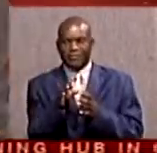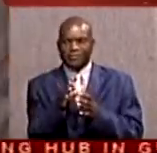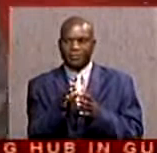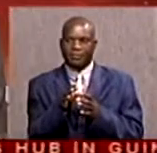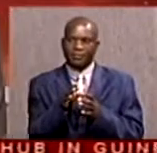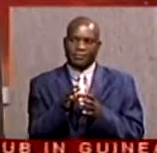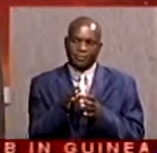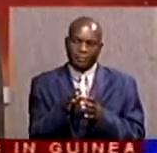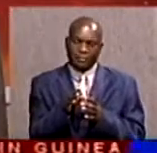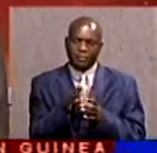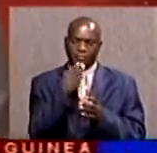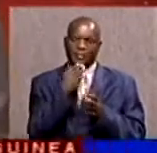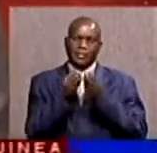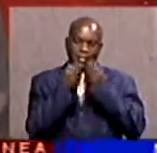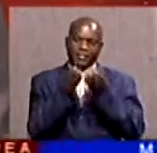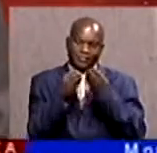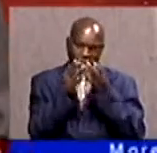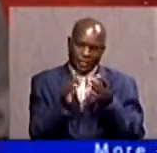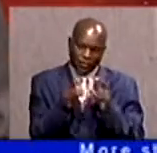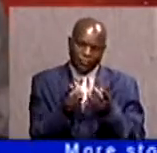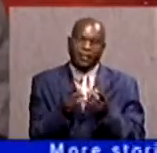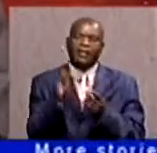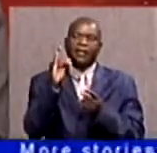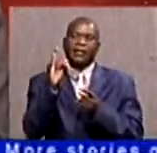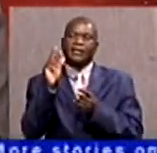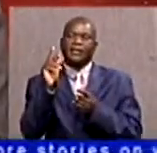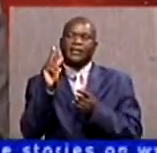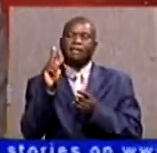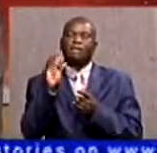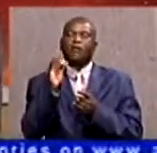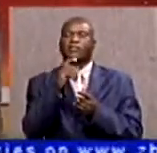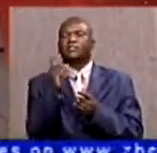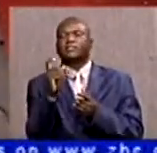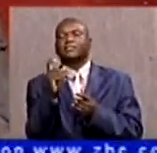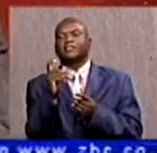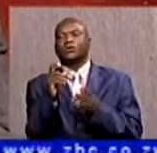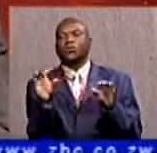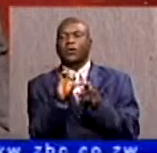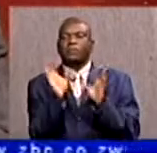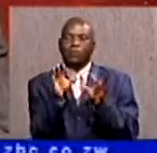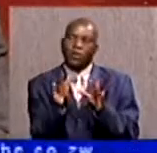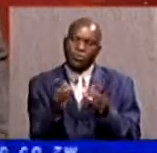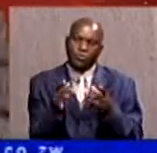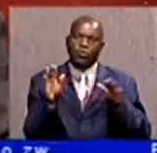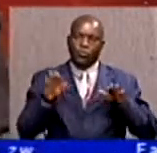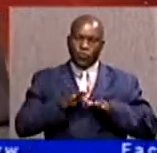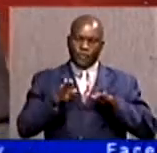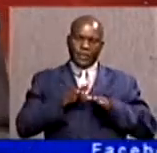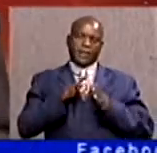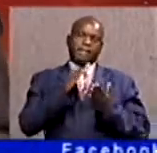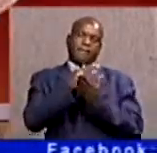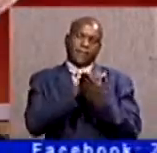well. Now, may you give a brief explanation as to why Hivos and what you're doing in scope of this Women Empowerment